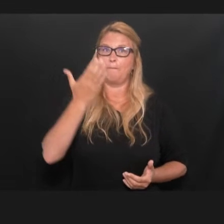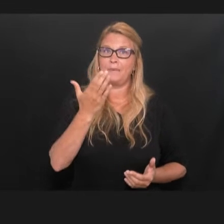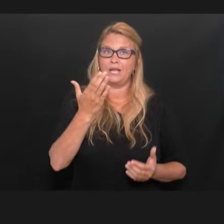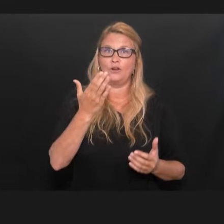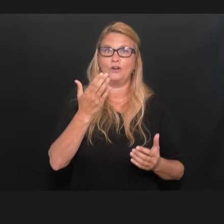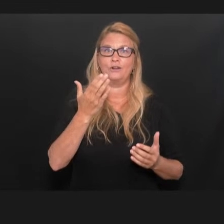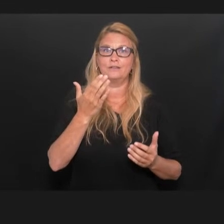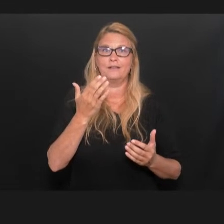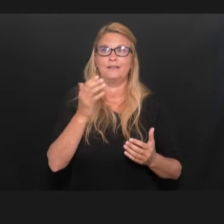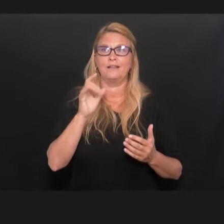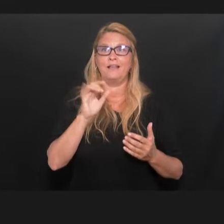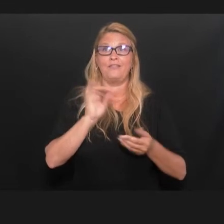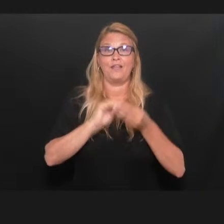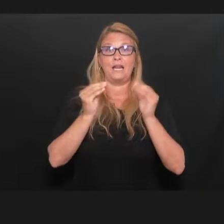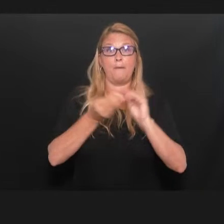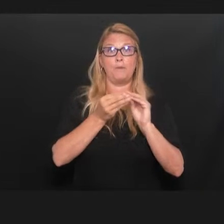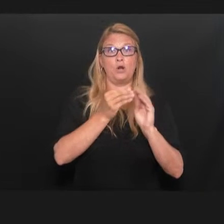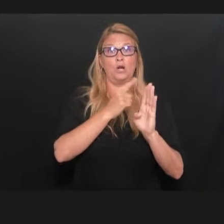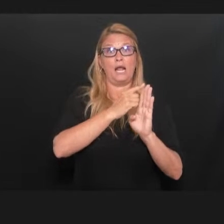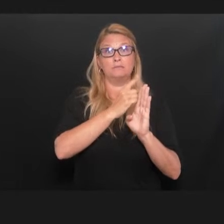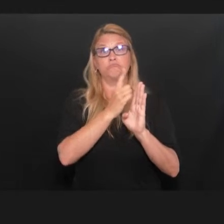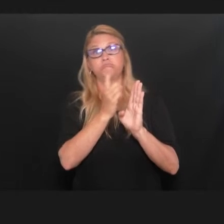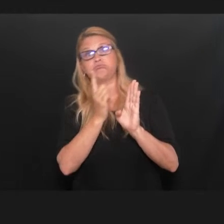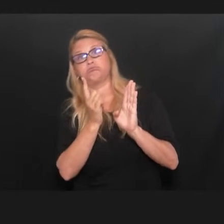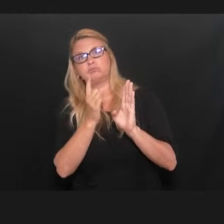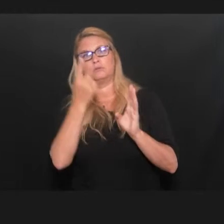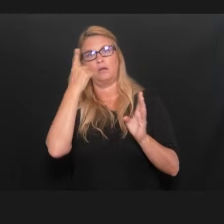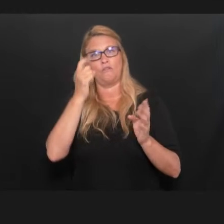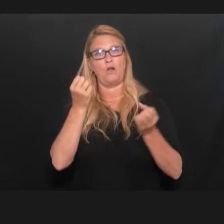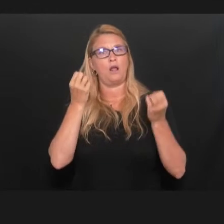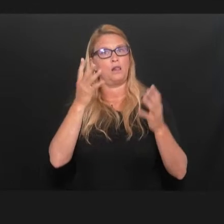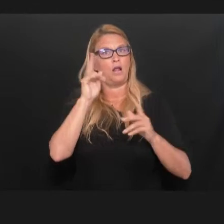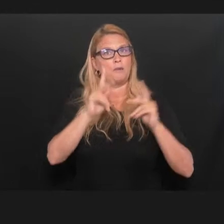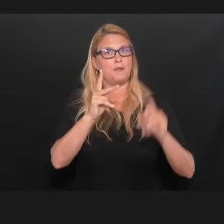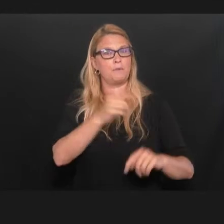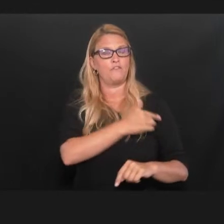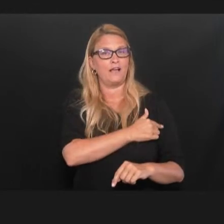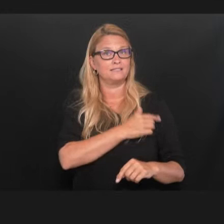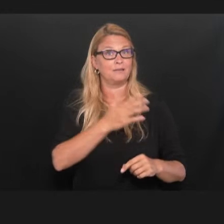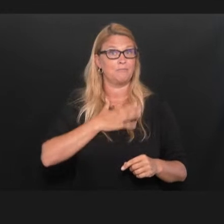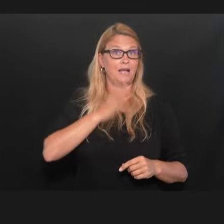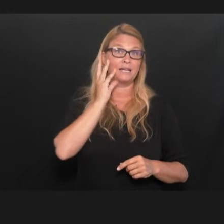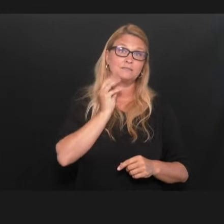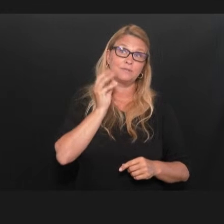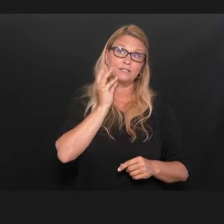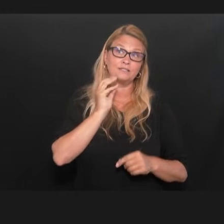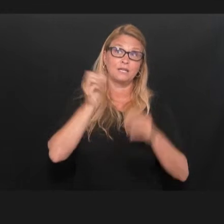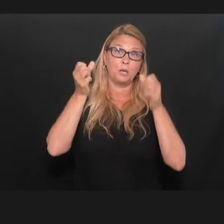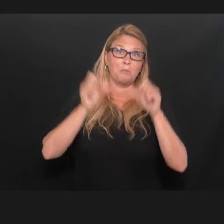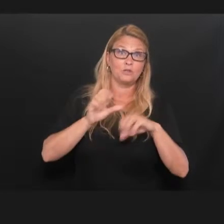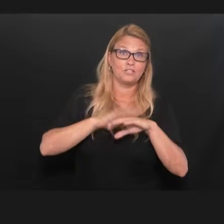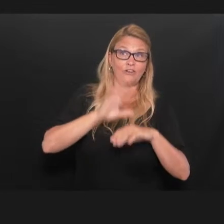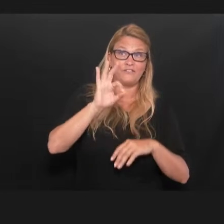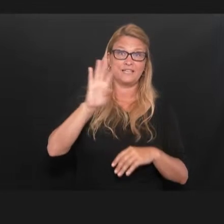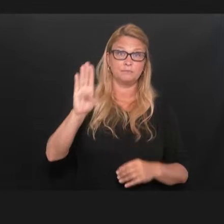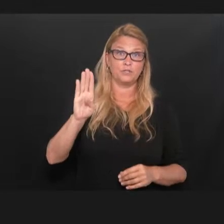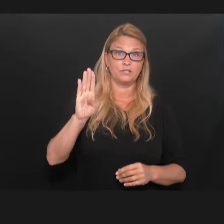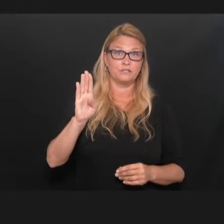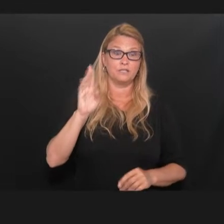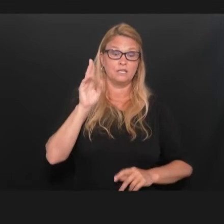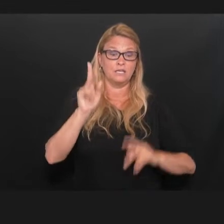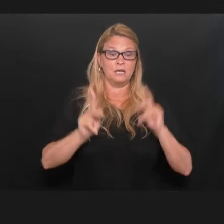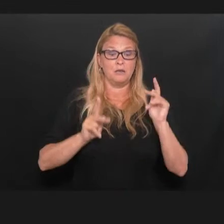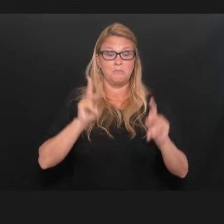very much, no pun intended. In my experience over the last couple of days and posting on Facebook, people, a